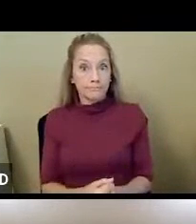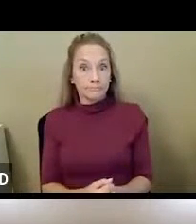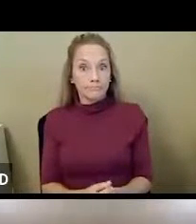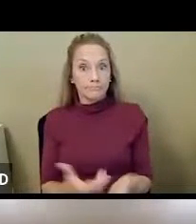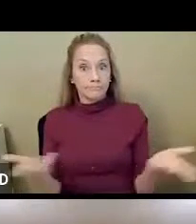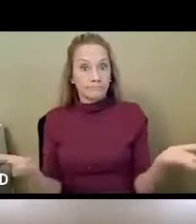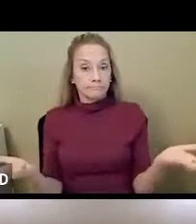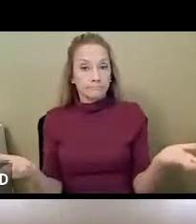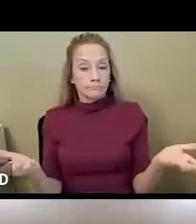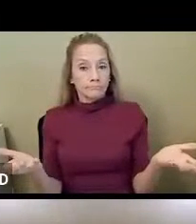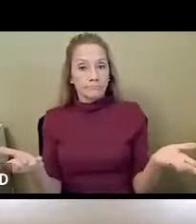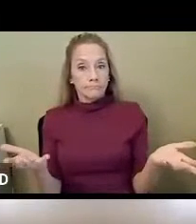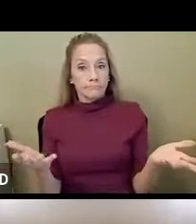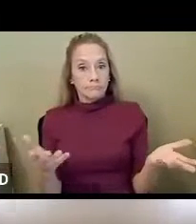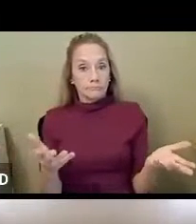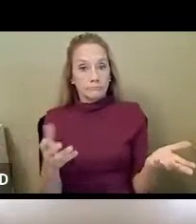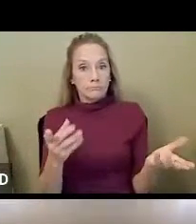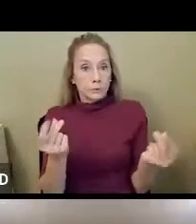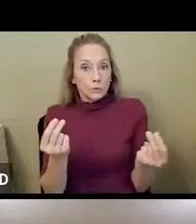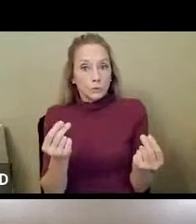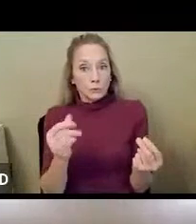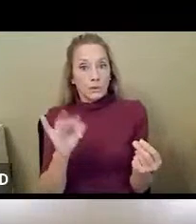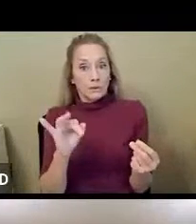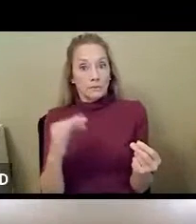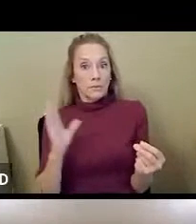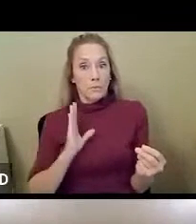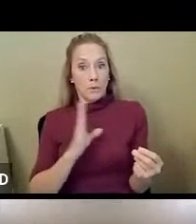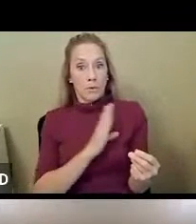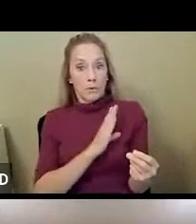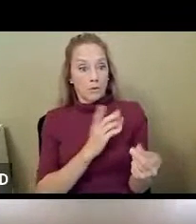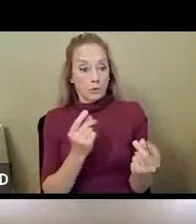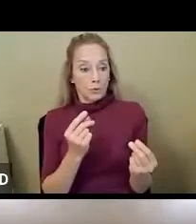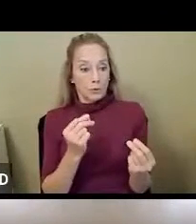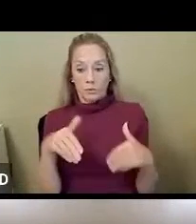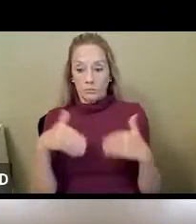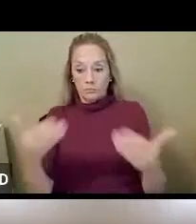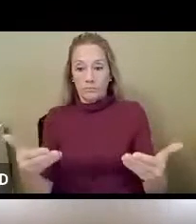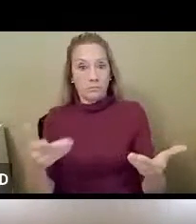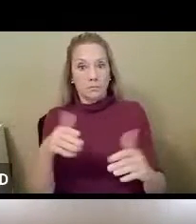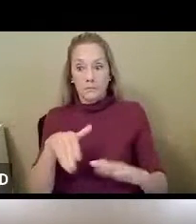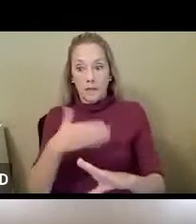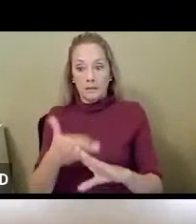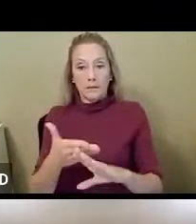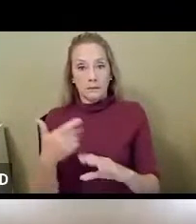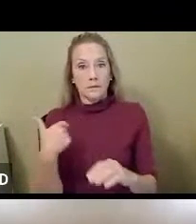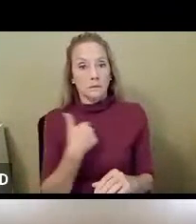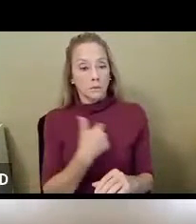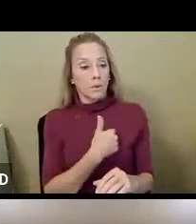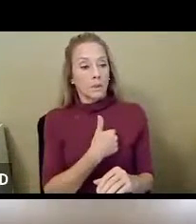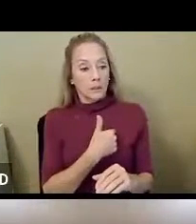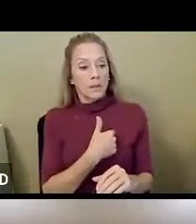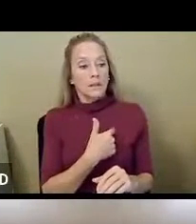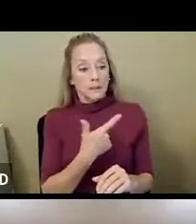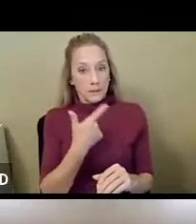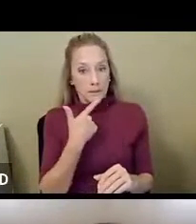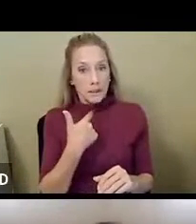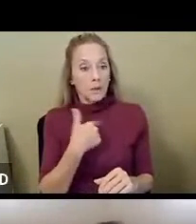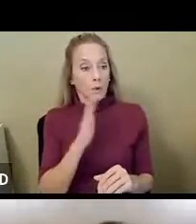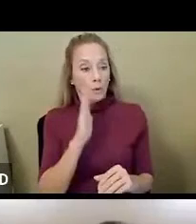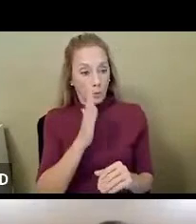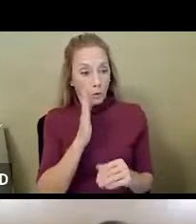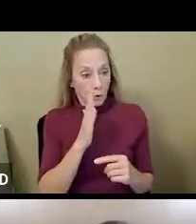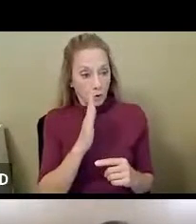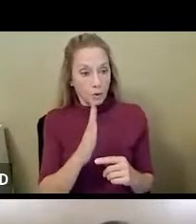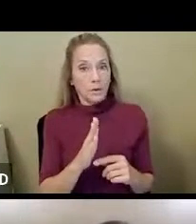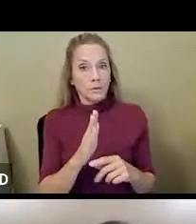What would the board do next? I mean, we're well above all of these things that we're saying we might set as metrics. And so